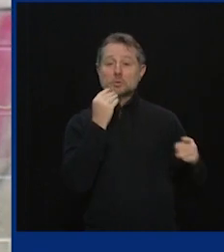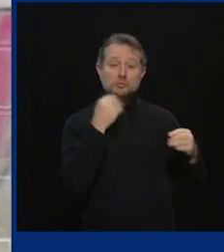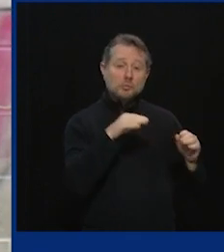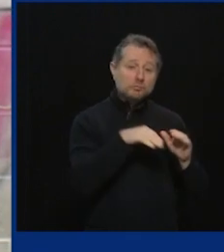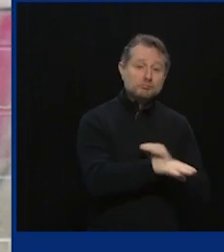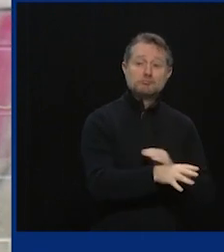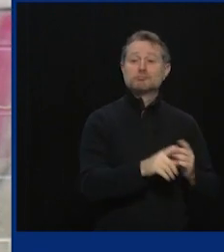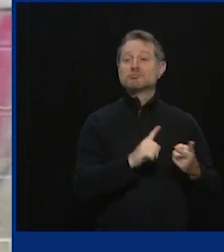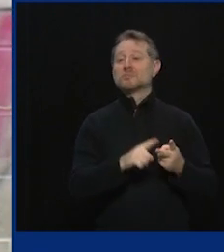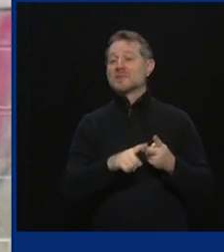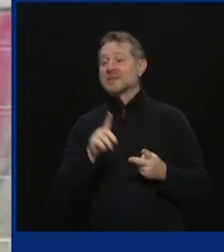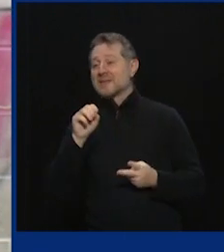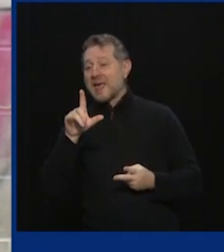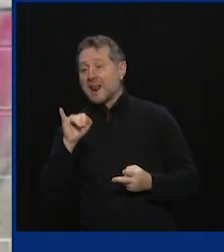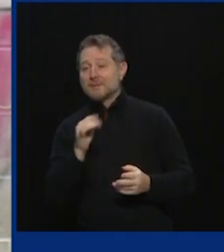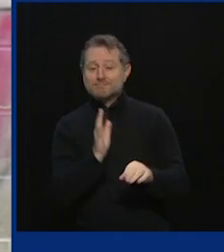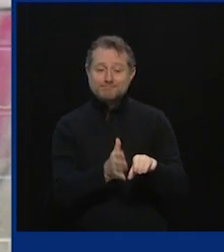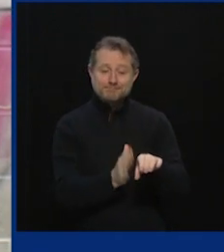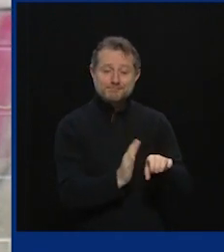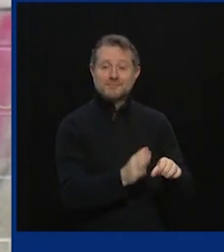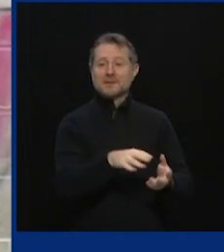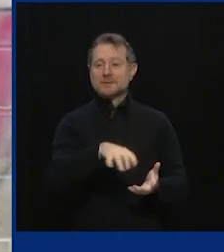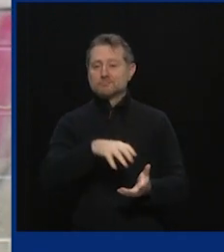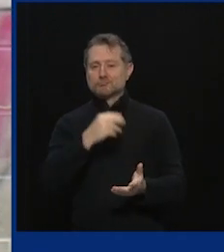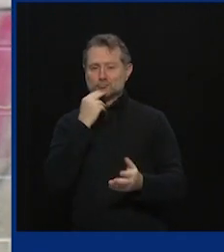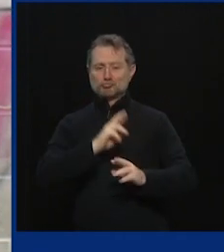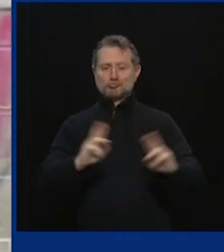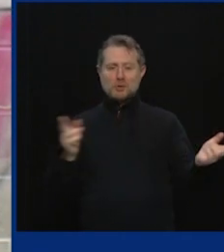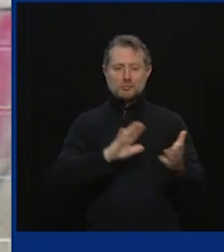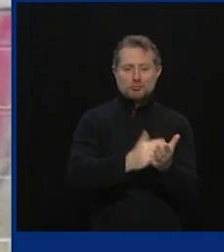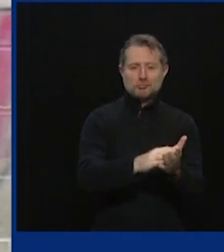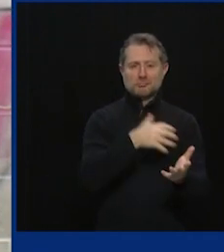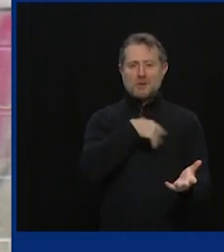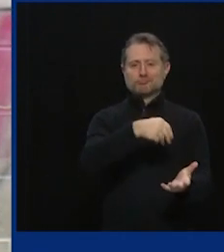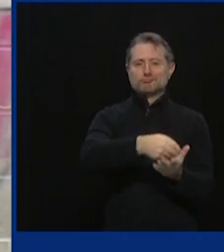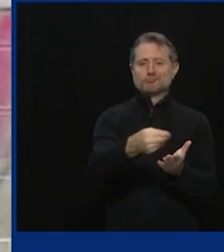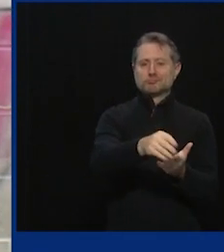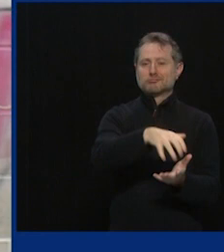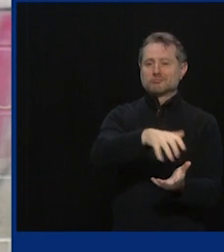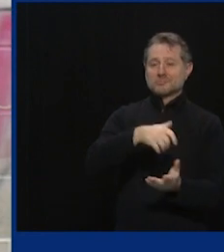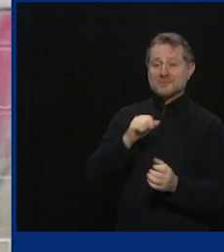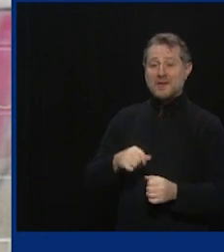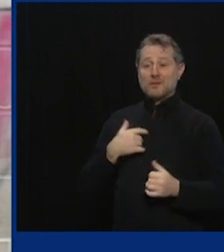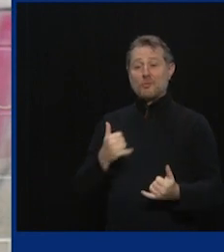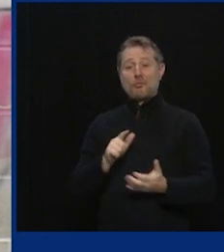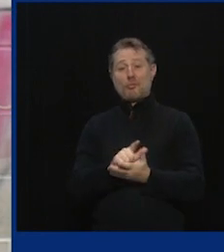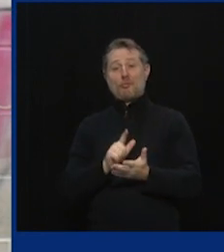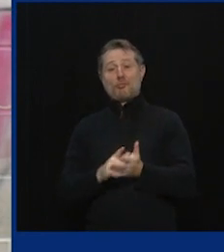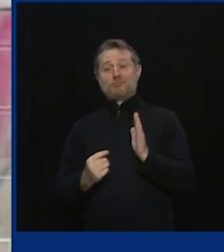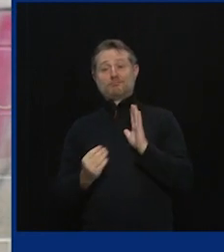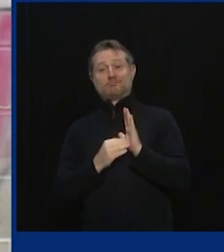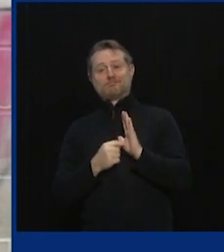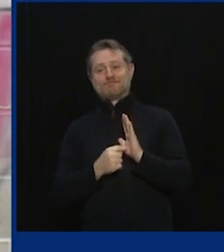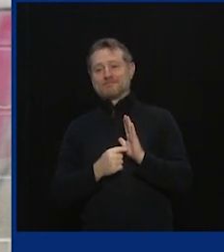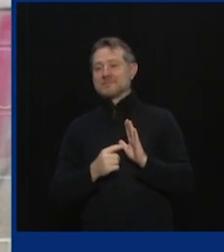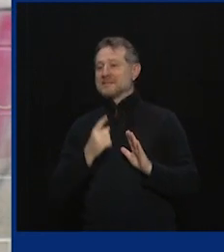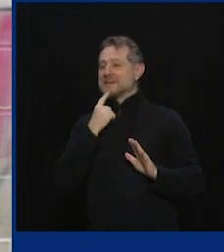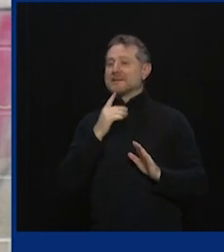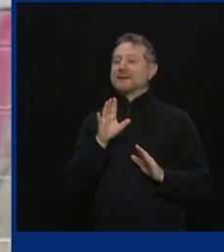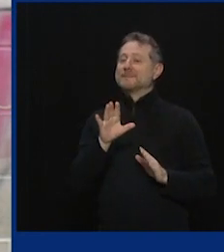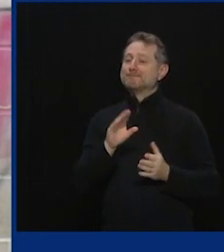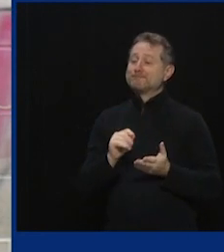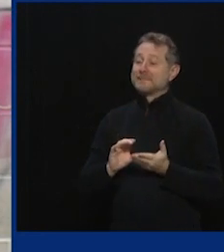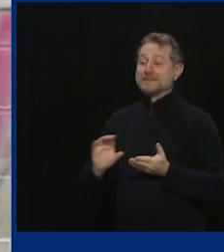at concessionary prices. The existing regulation for SNAP benefits only leave the underserved with benefits that